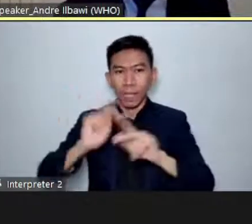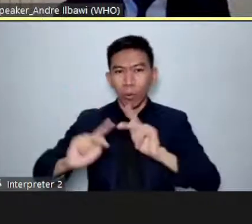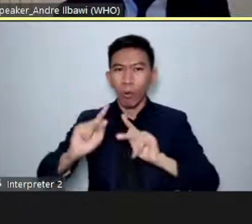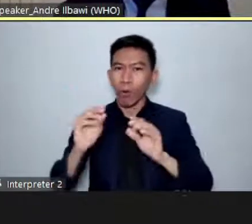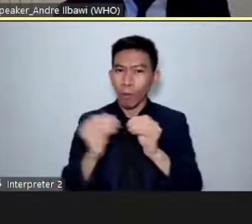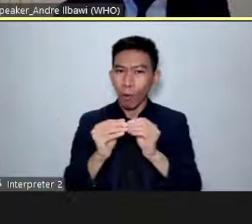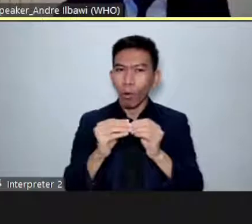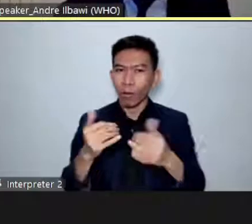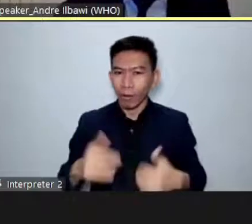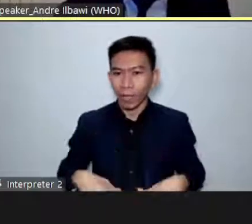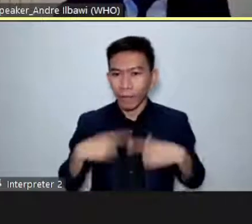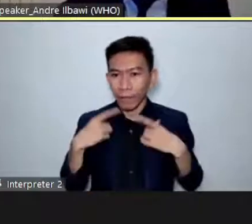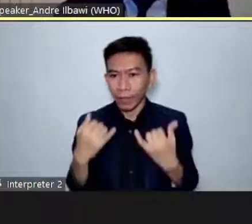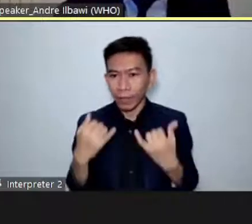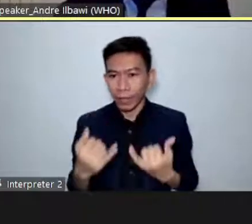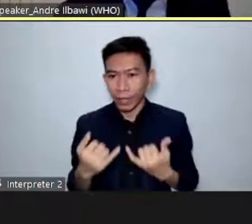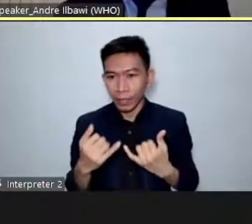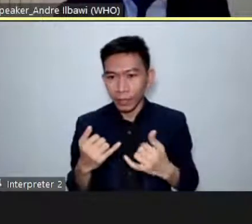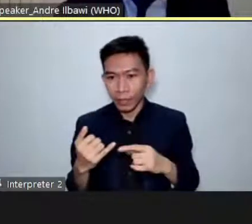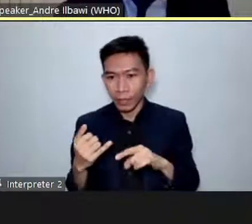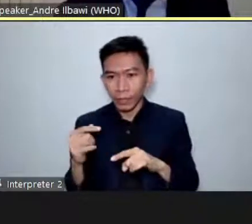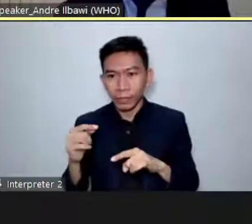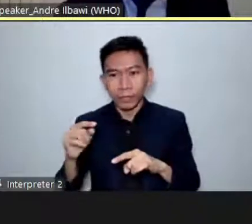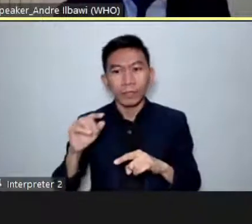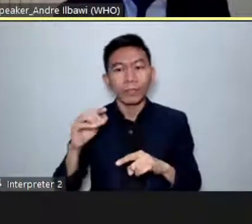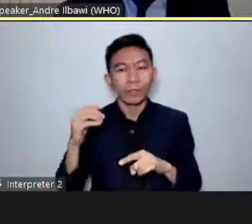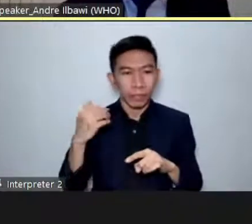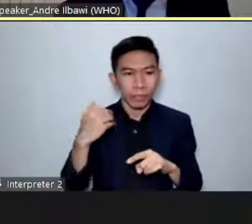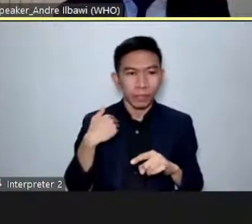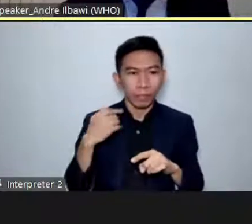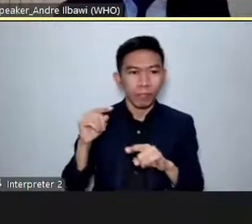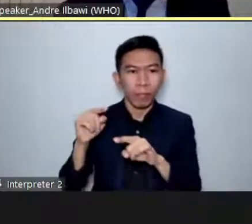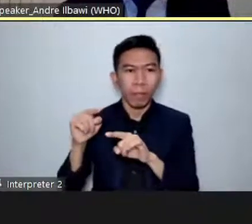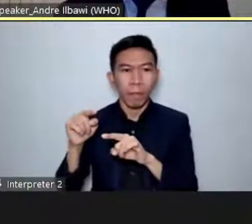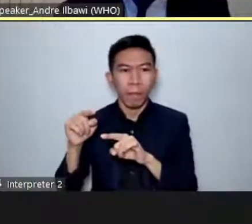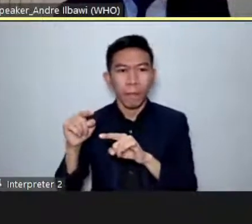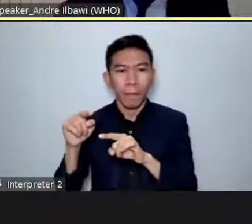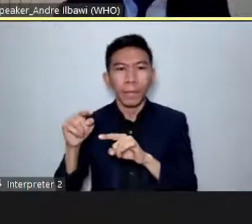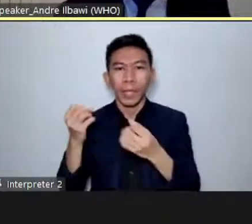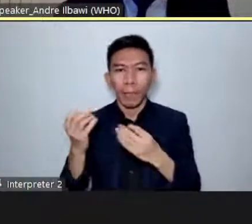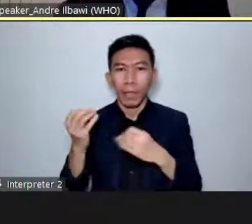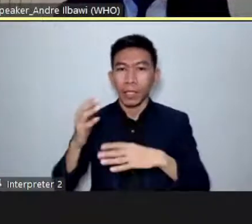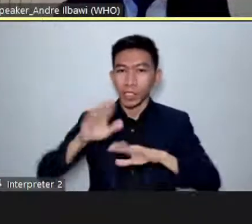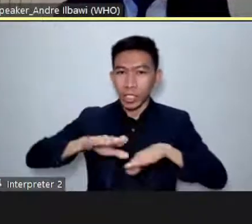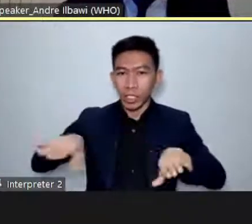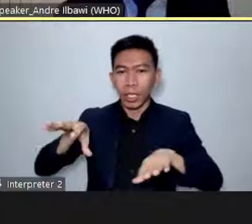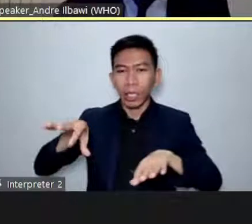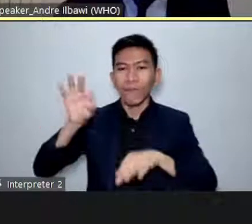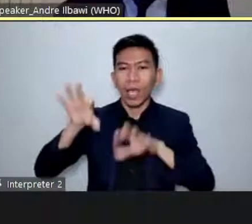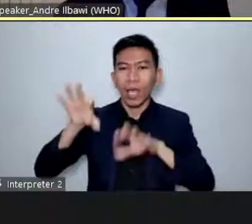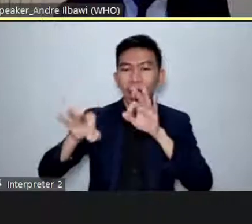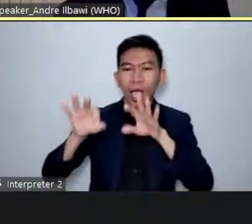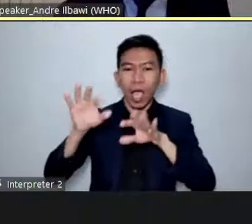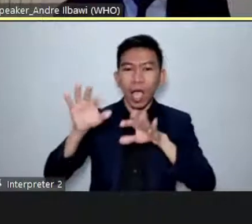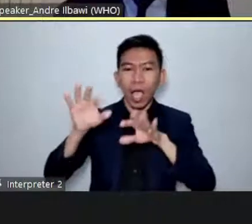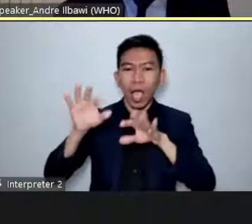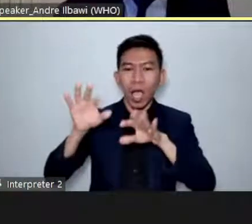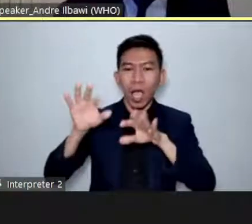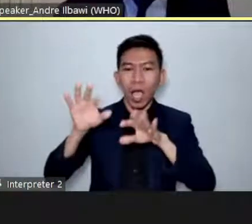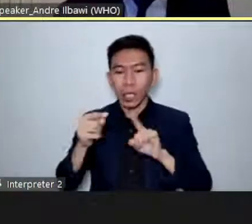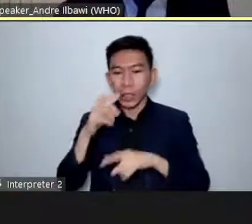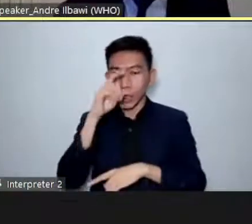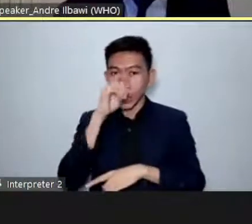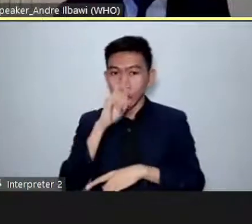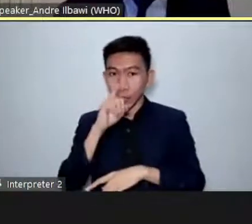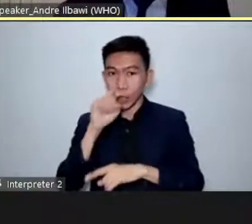with age. It does happen in children, a very important diagnosis, but it does increase in age and that can contribute to the increase in